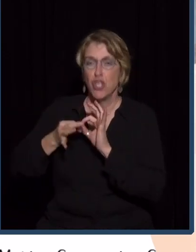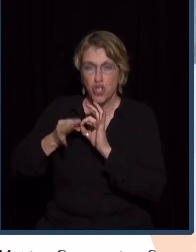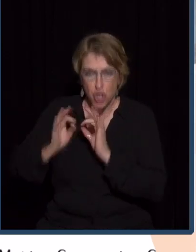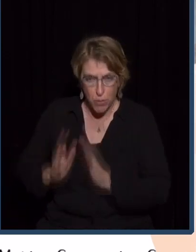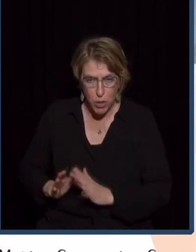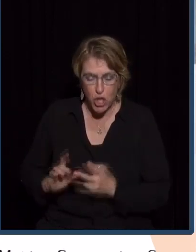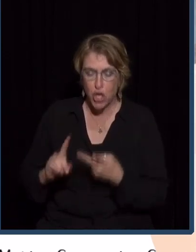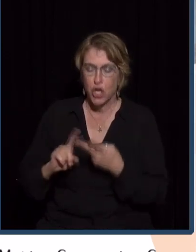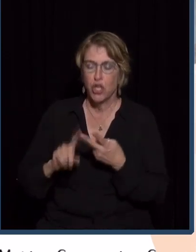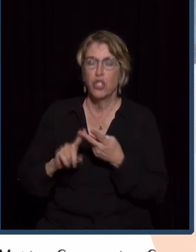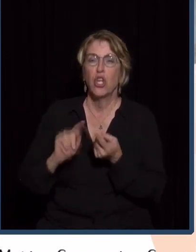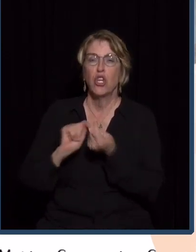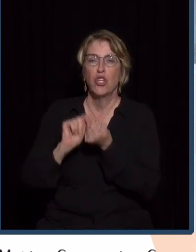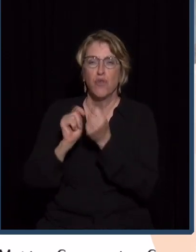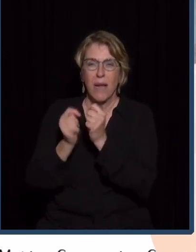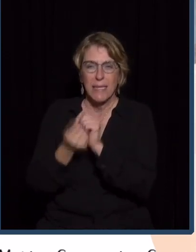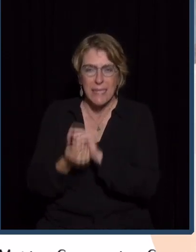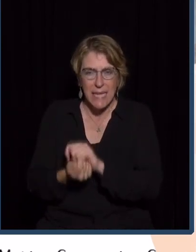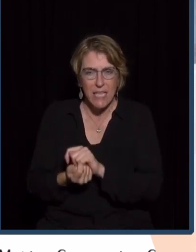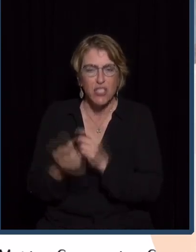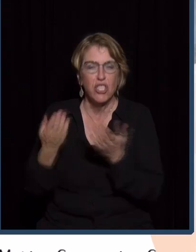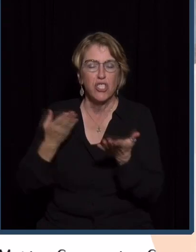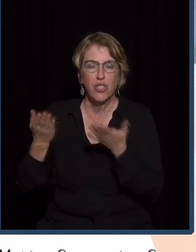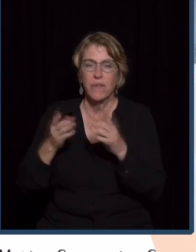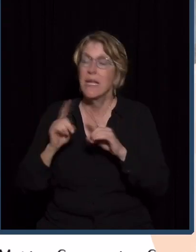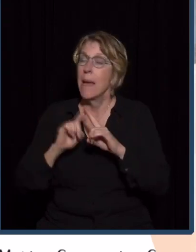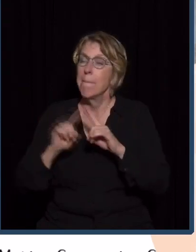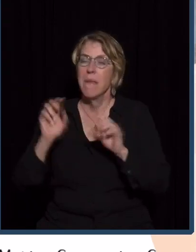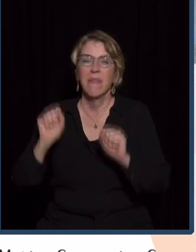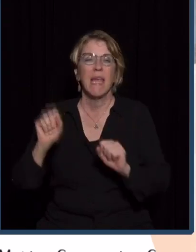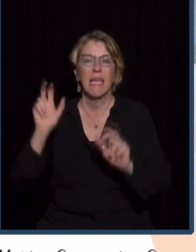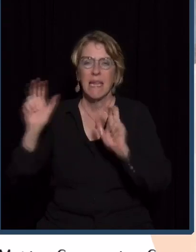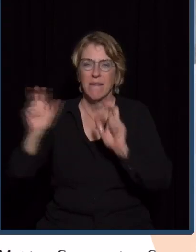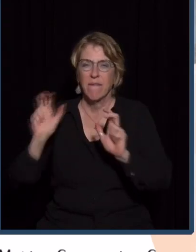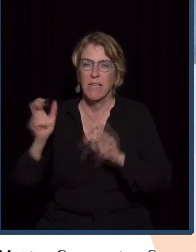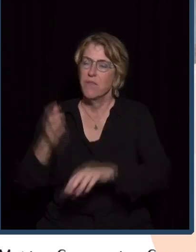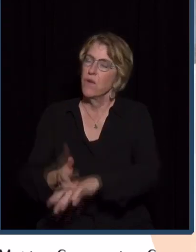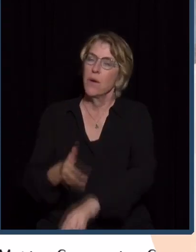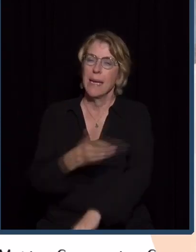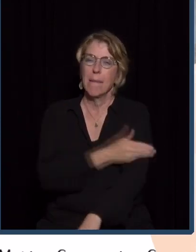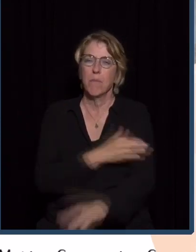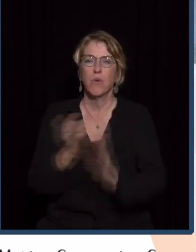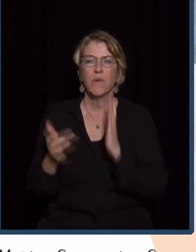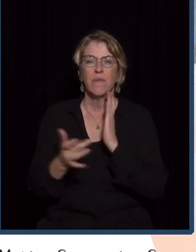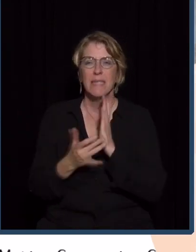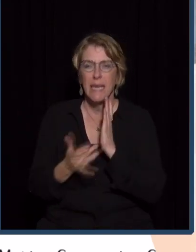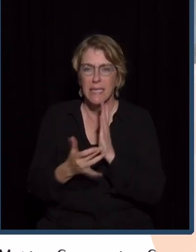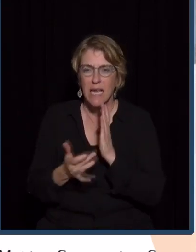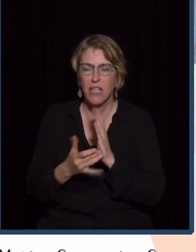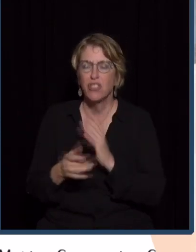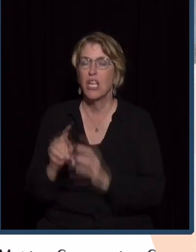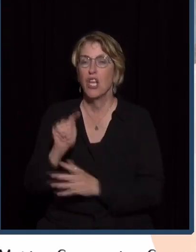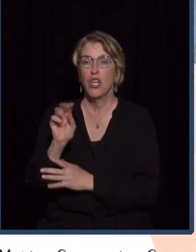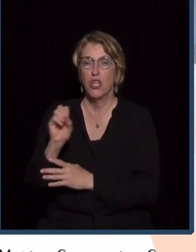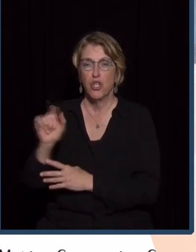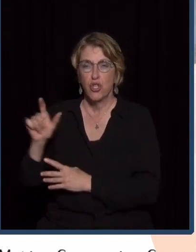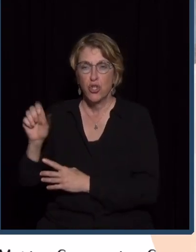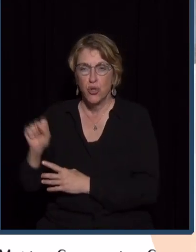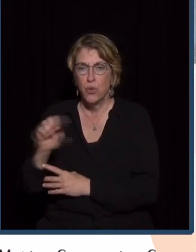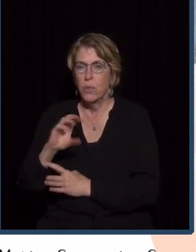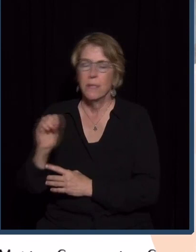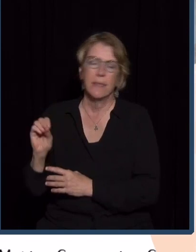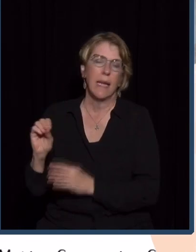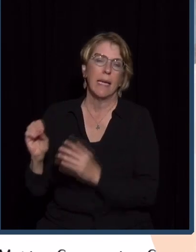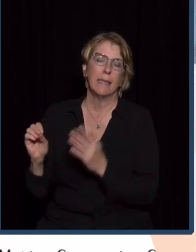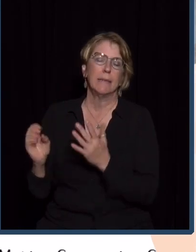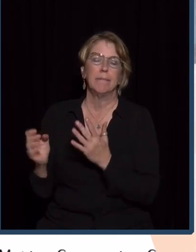services, your dollars will help them invest in even better technology, tools, and resources to ensure that cultural nuances